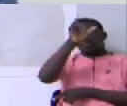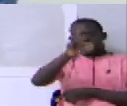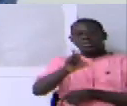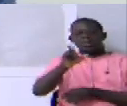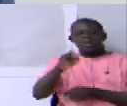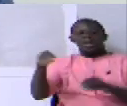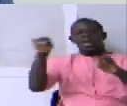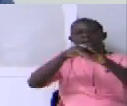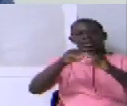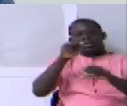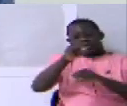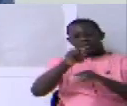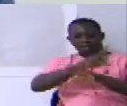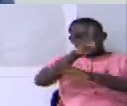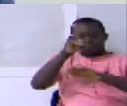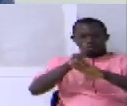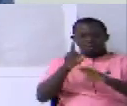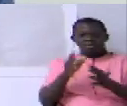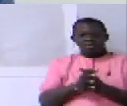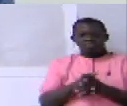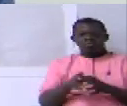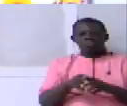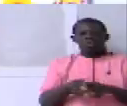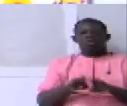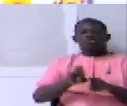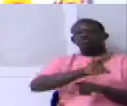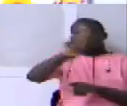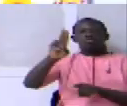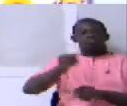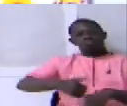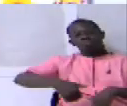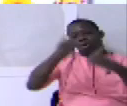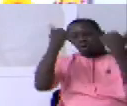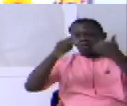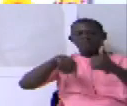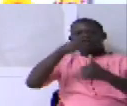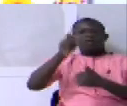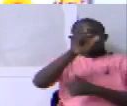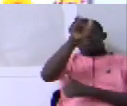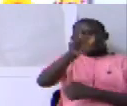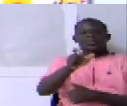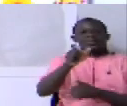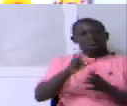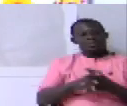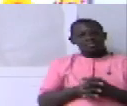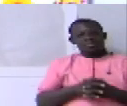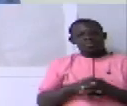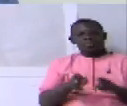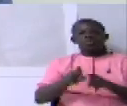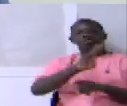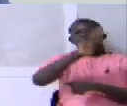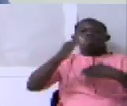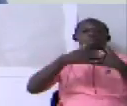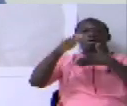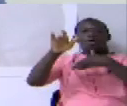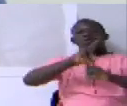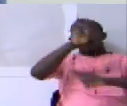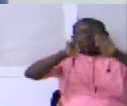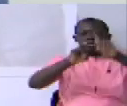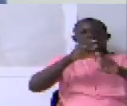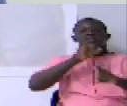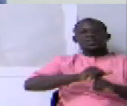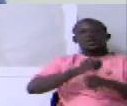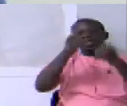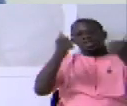nyim banko kan. It's not fit for human treatment. Adama dingulu manyantar laji. No further questions, Mr. Chair, for